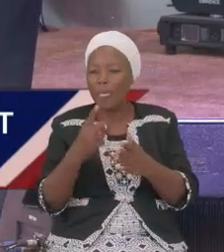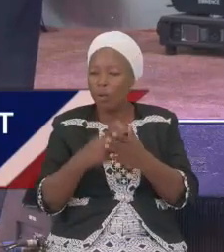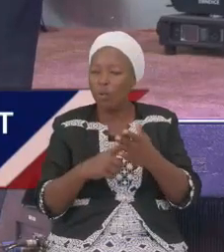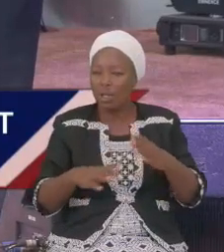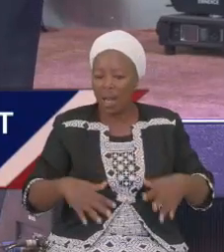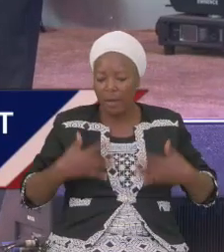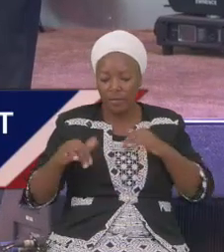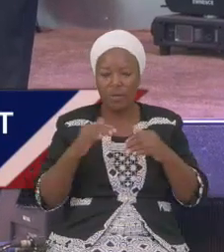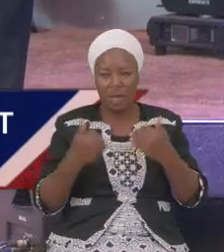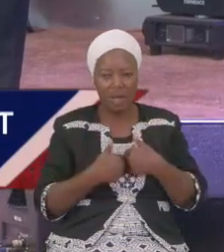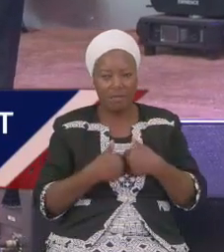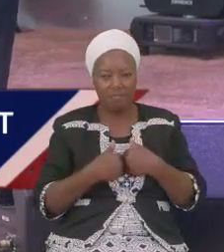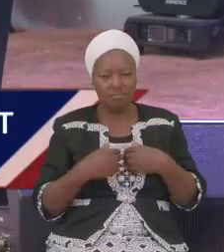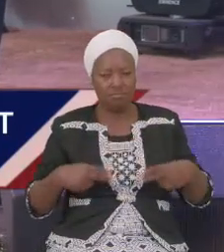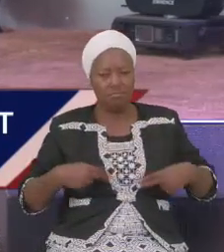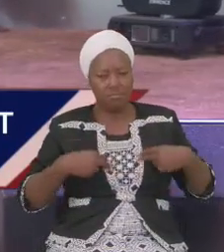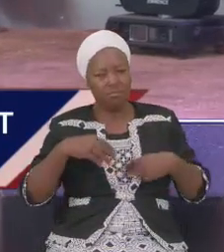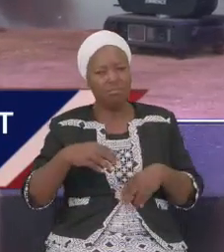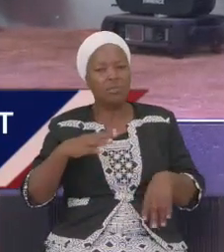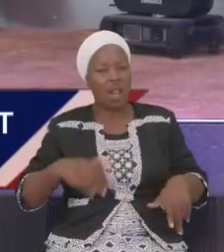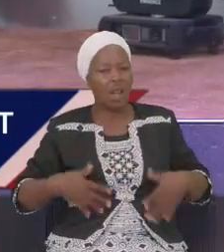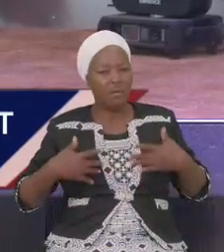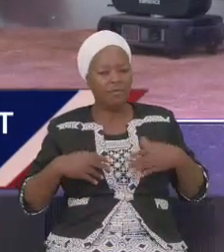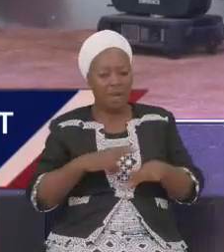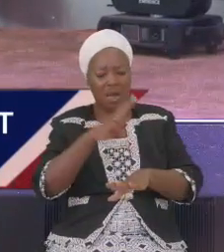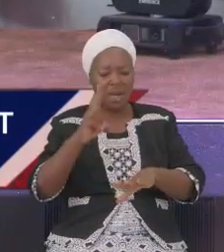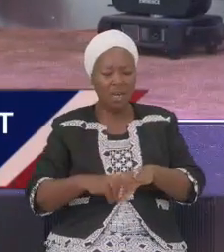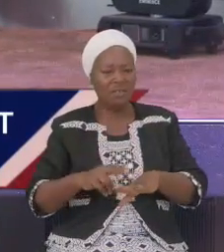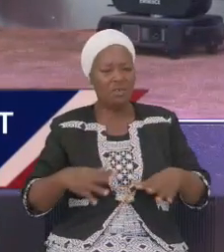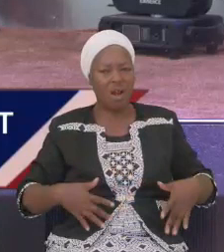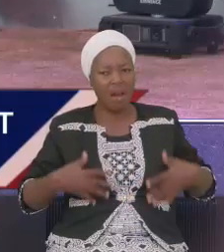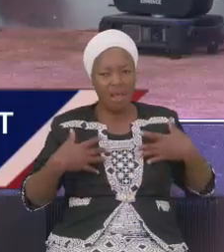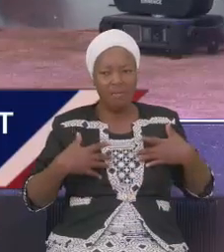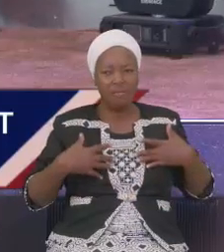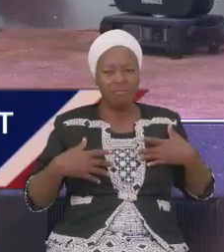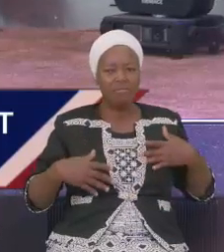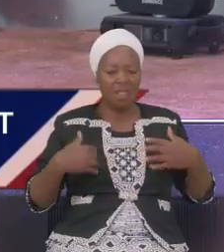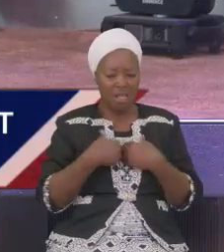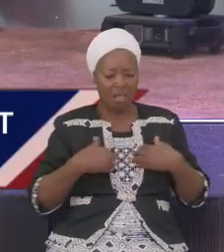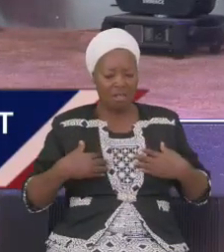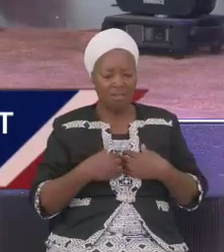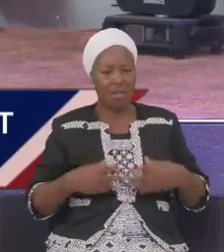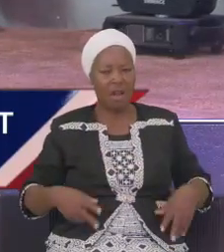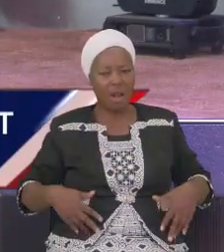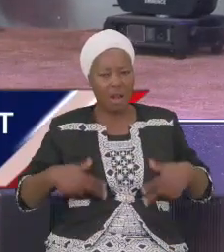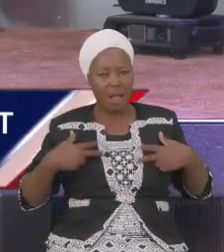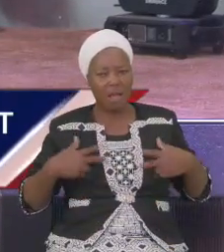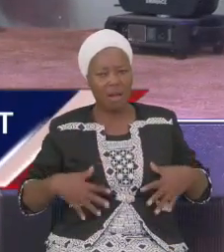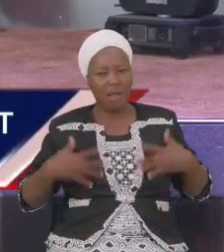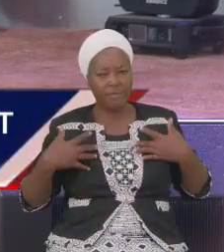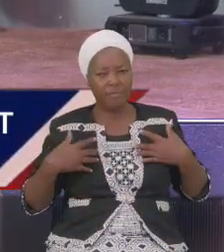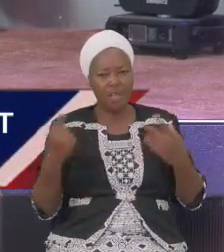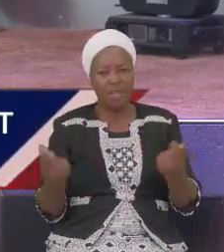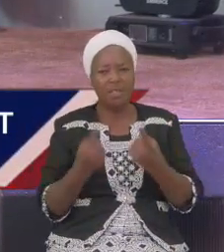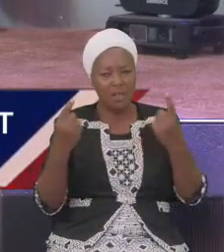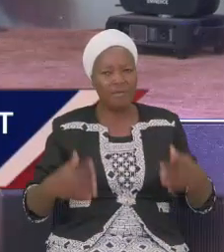life, natural life, animal life, ordinary life, sinful